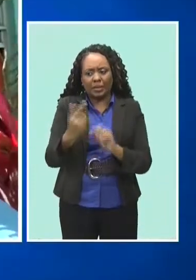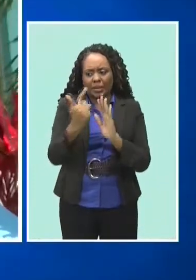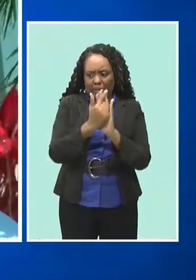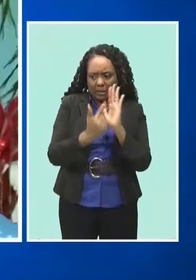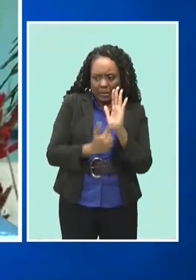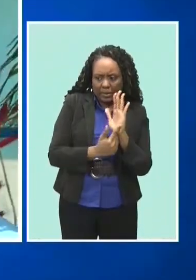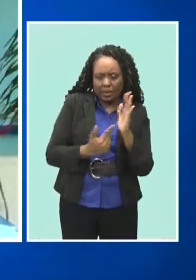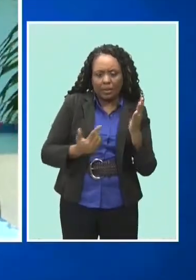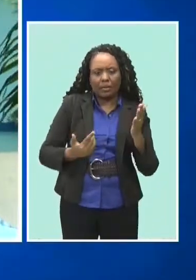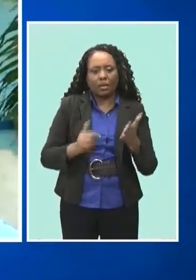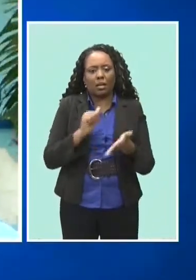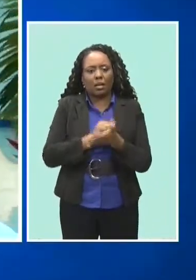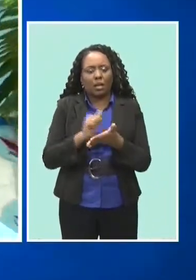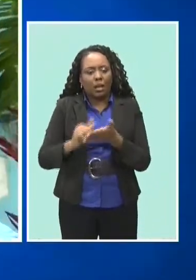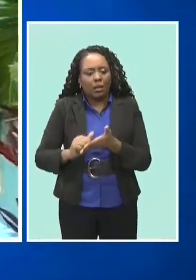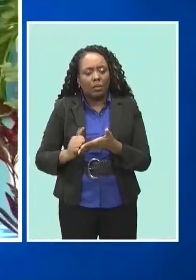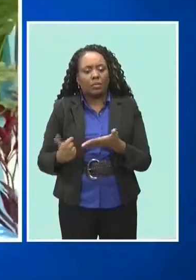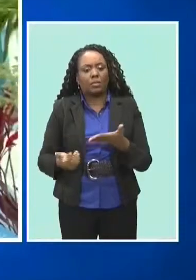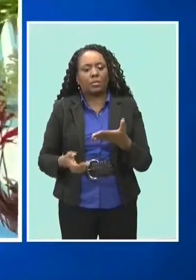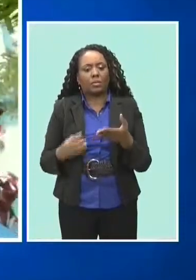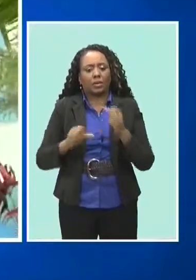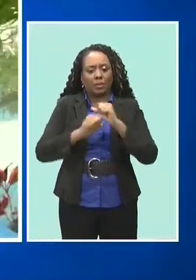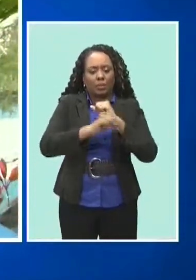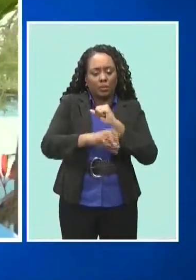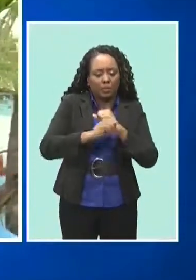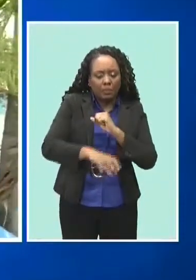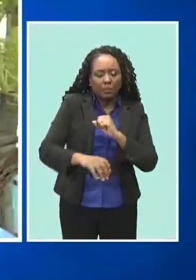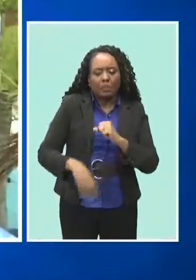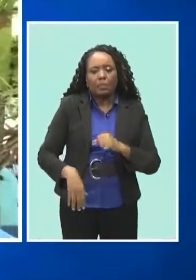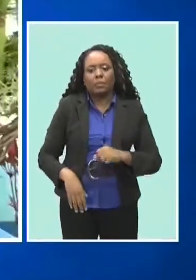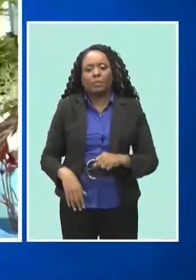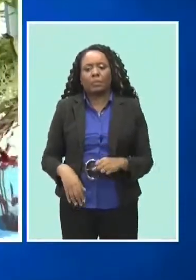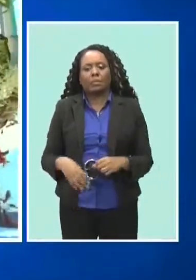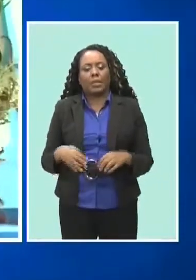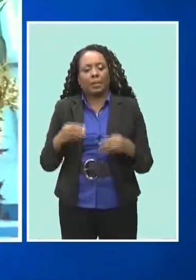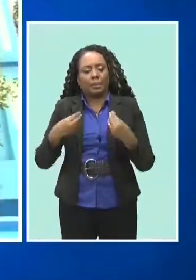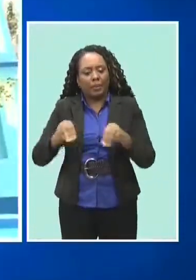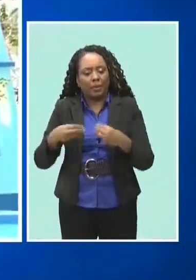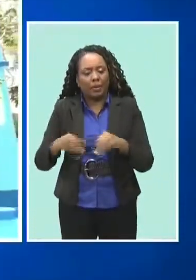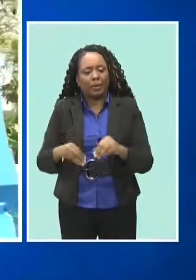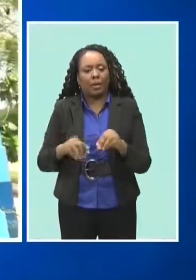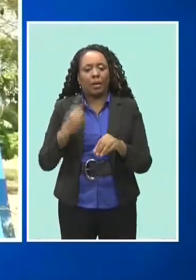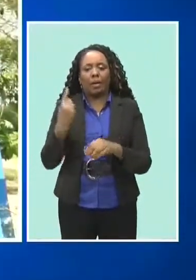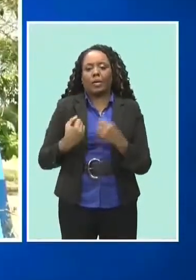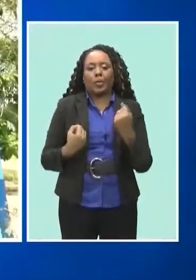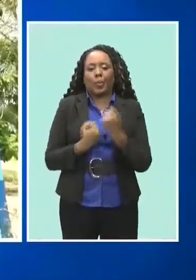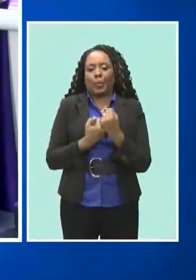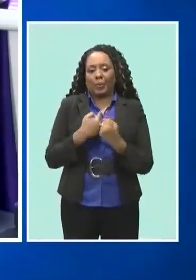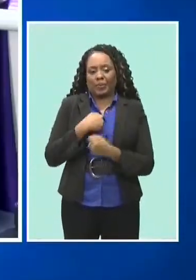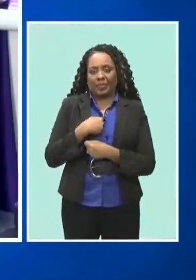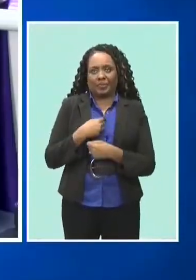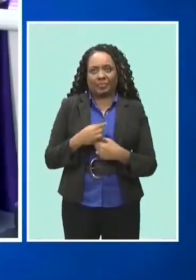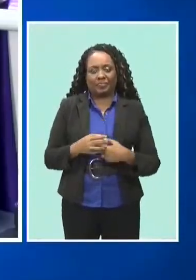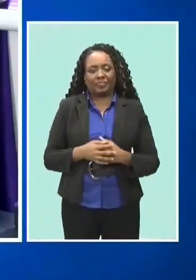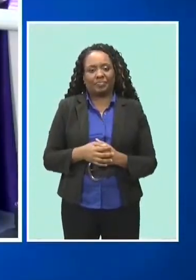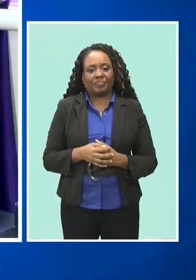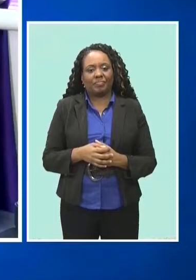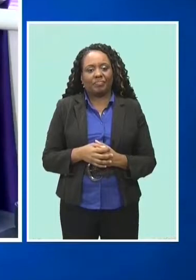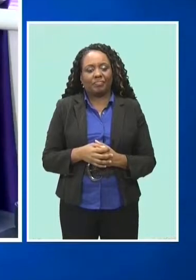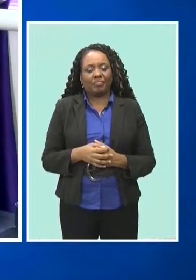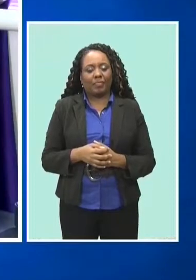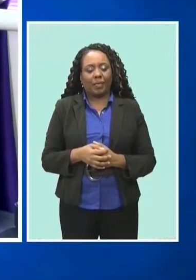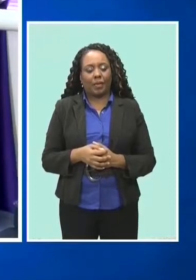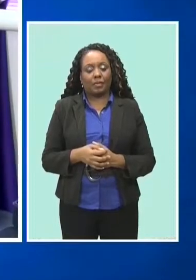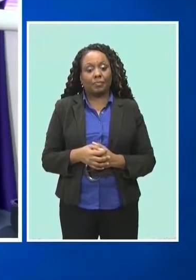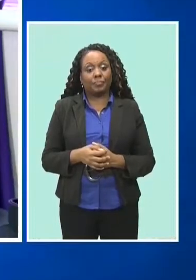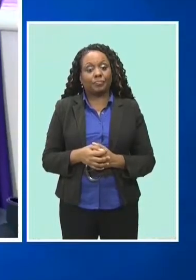accounts, do market research, marketing, and all of that, and they've been supporting me along the way. And it's that